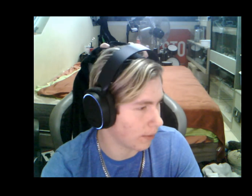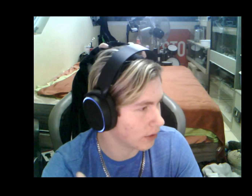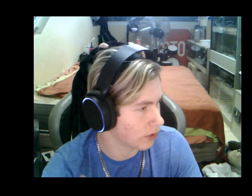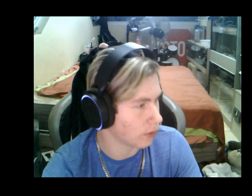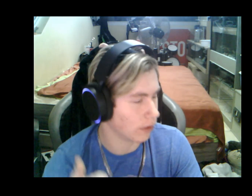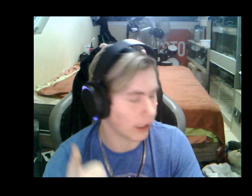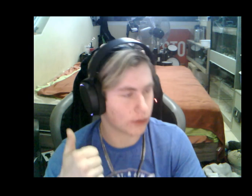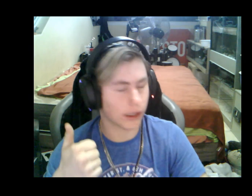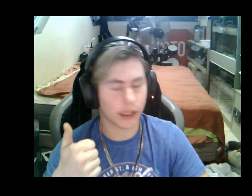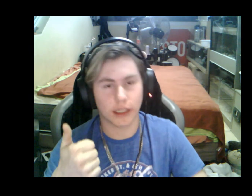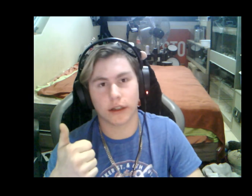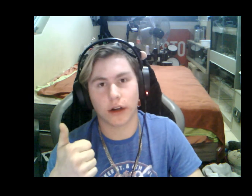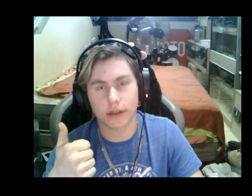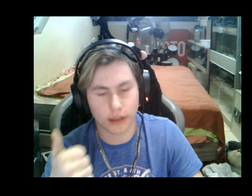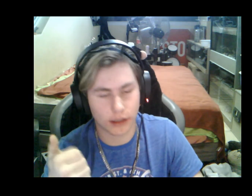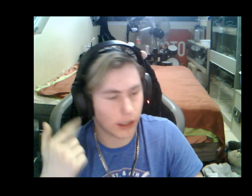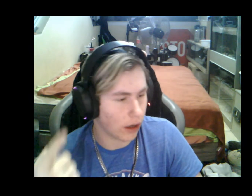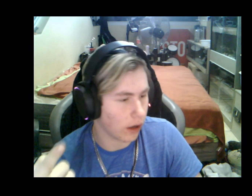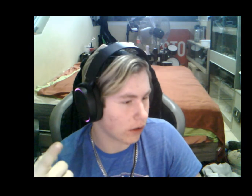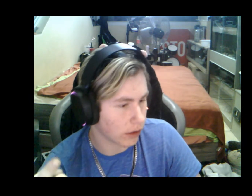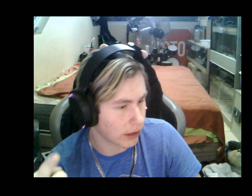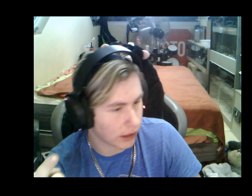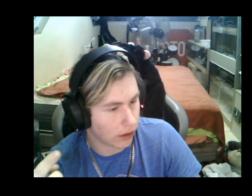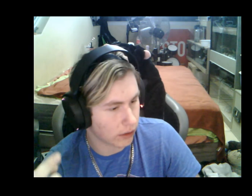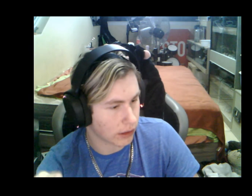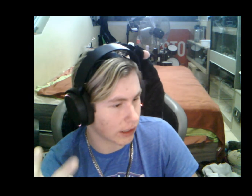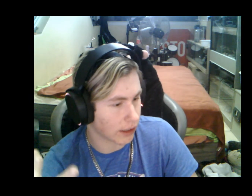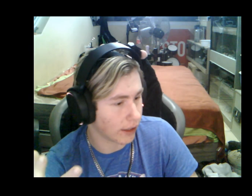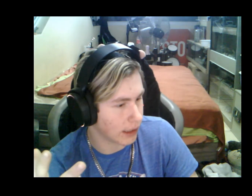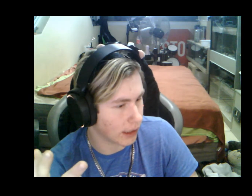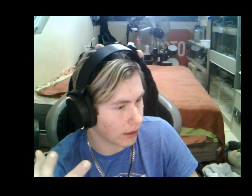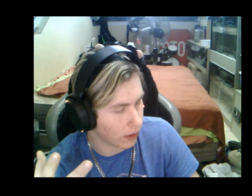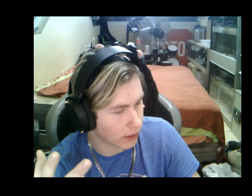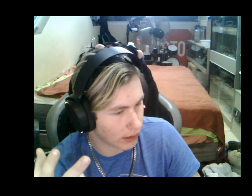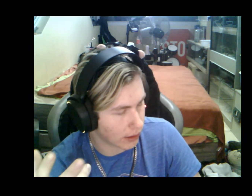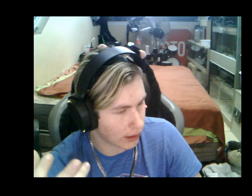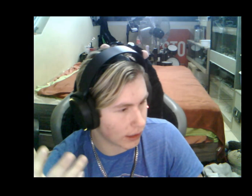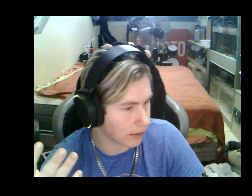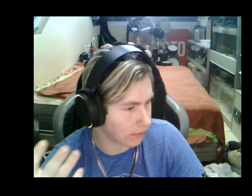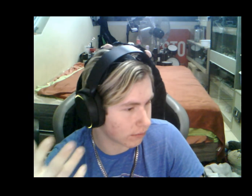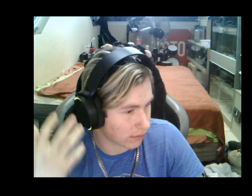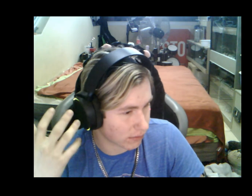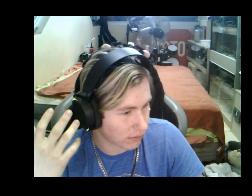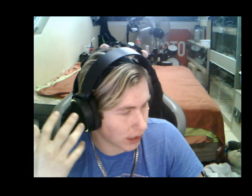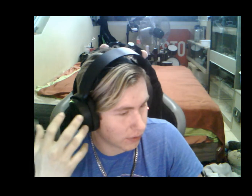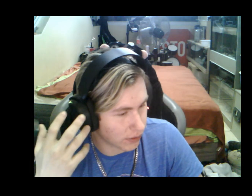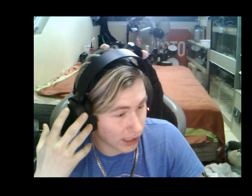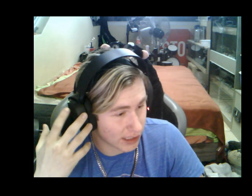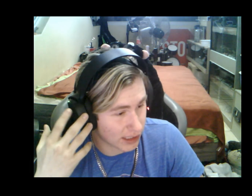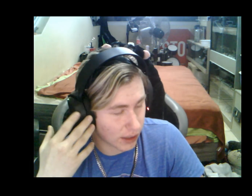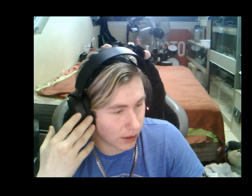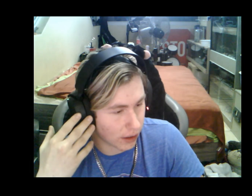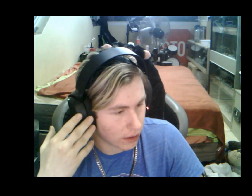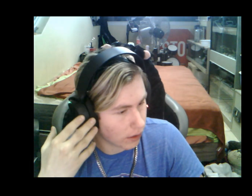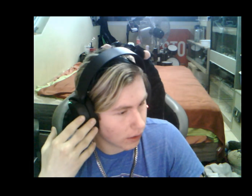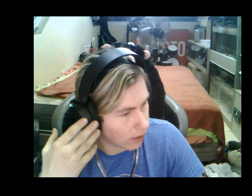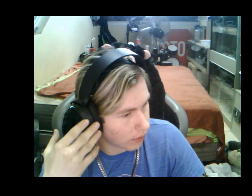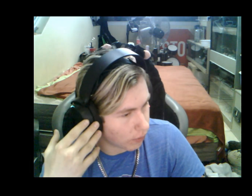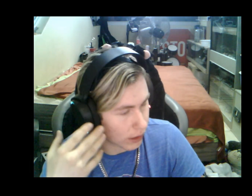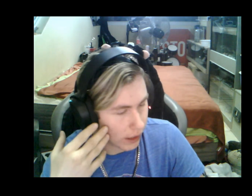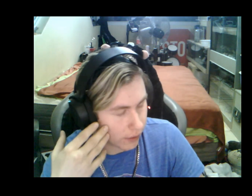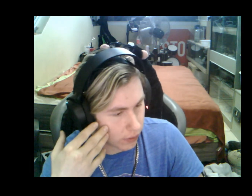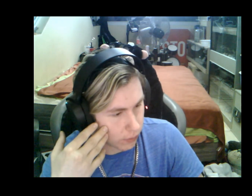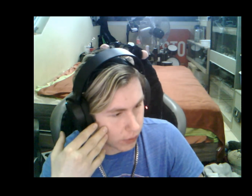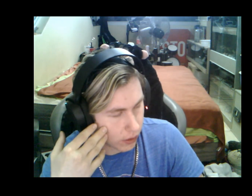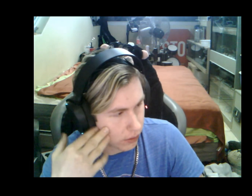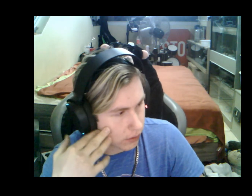what about school? That's one thing he didn't answer. Alcohol, he didn't answer. Cigarettes, he didn't answer. He didn't even really say